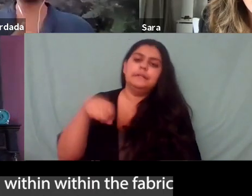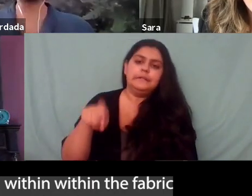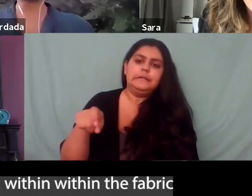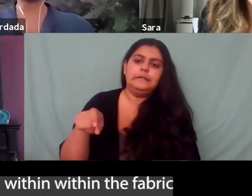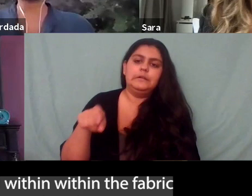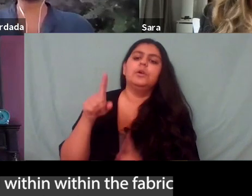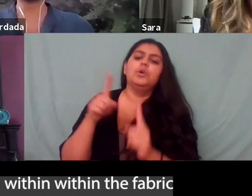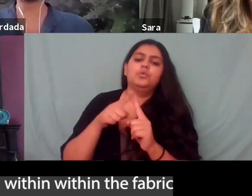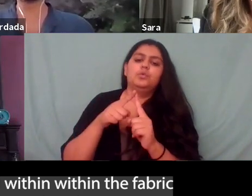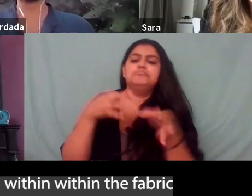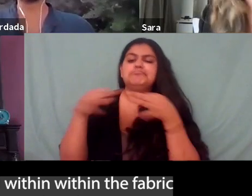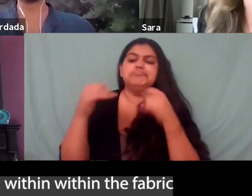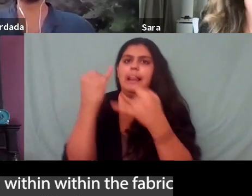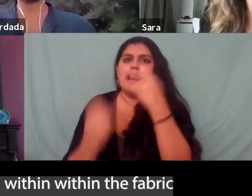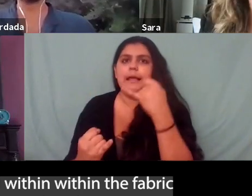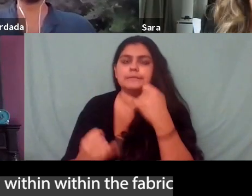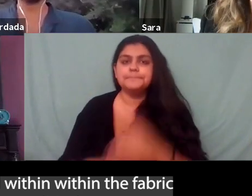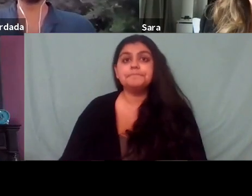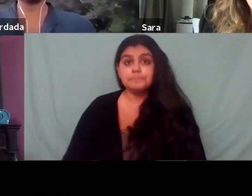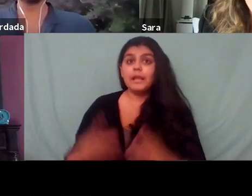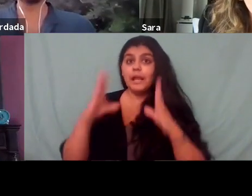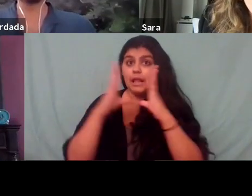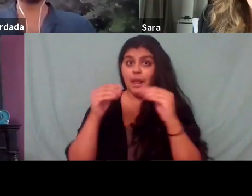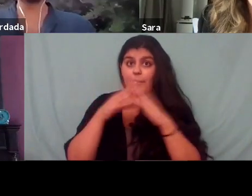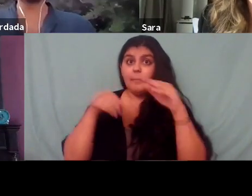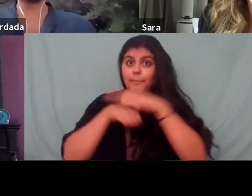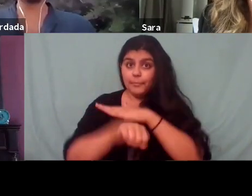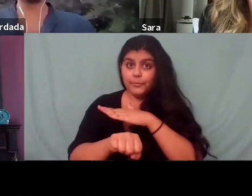centuries in, within the fabric of our political and social